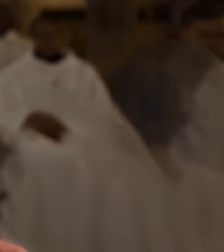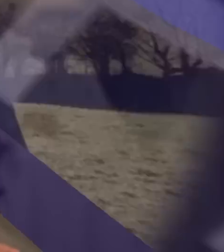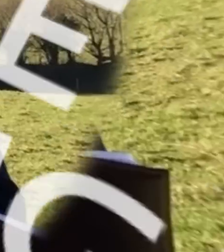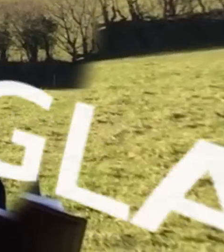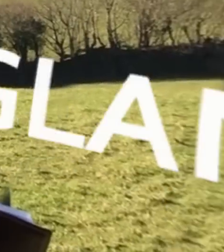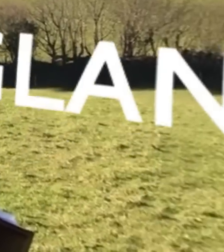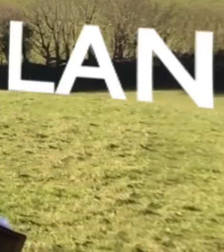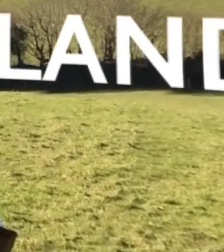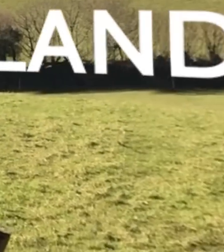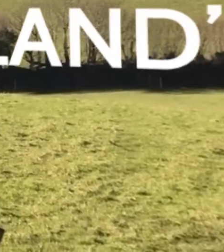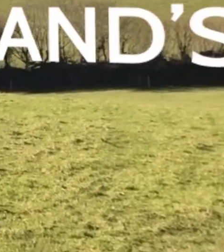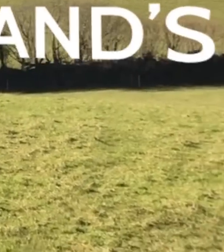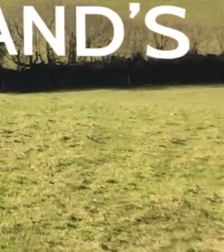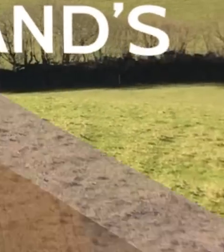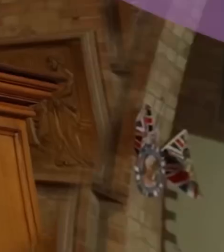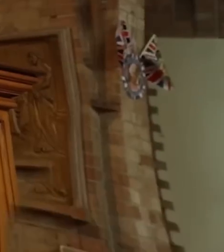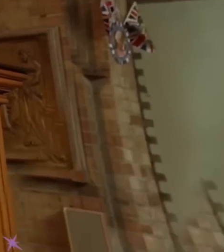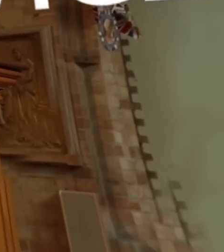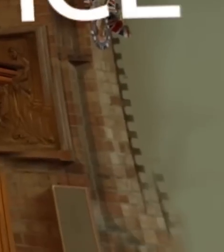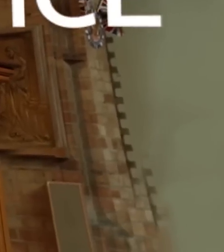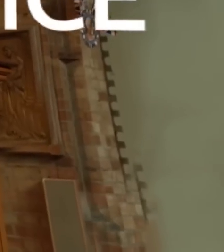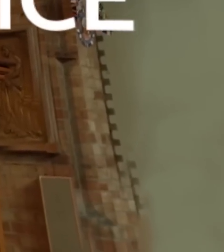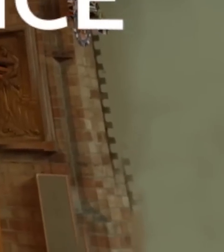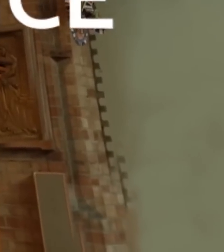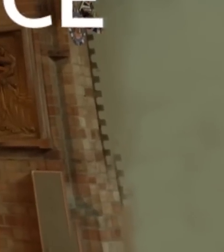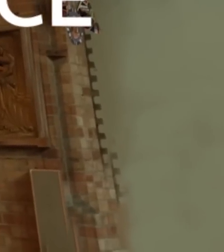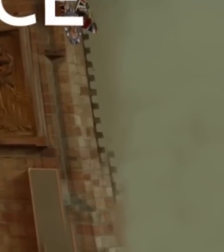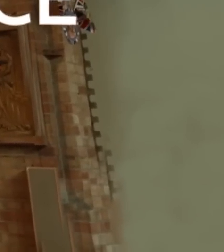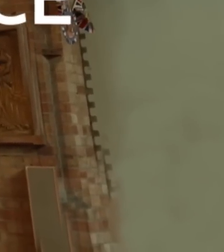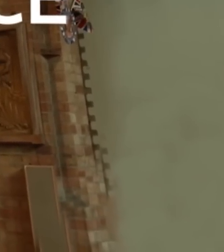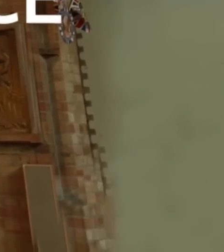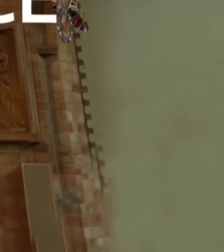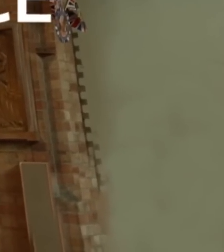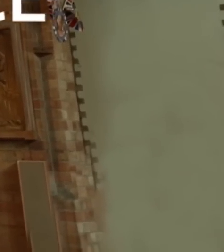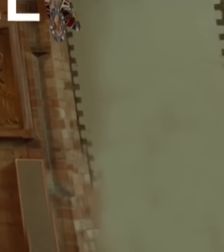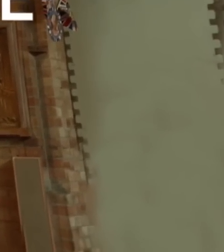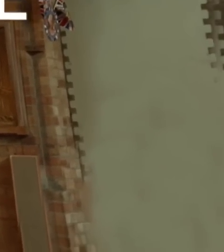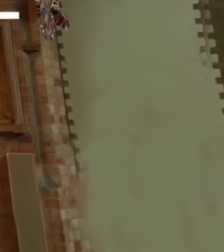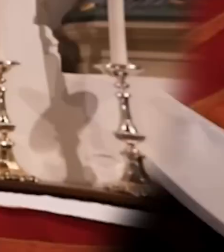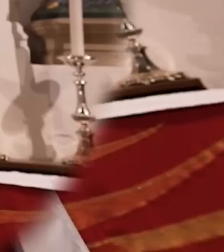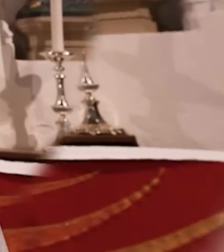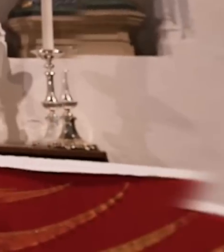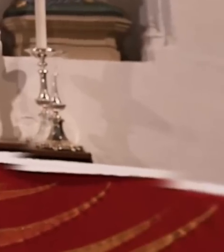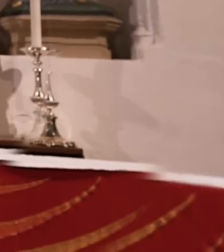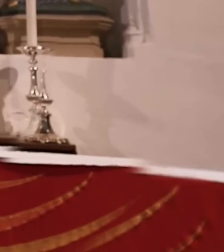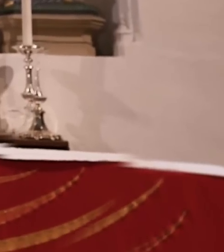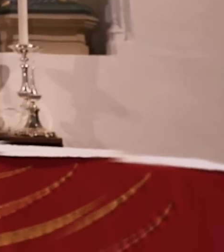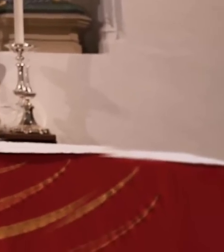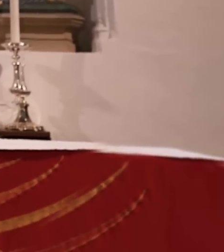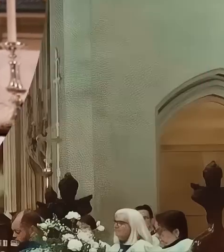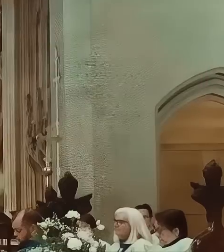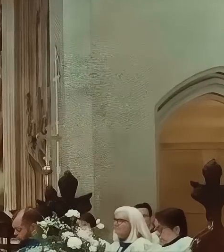impossible. For he is our God. And the God of salvation is making all things new.